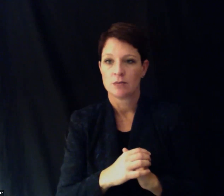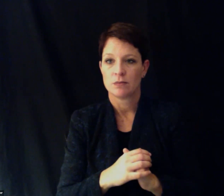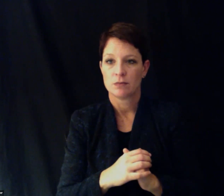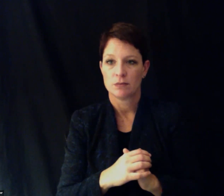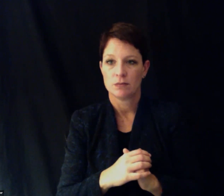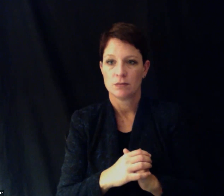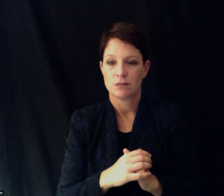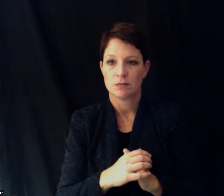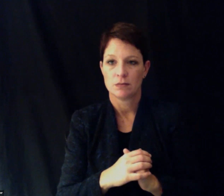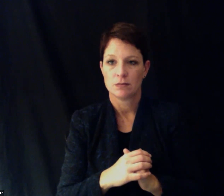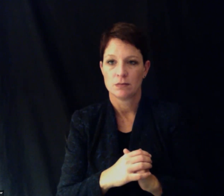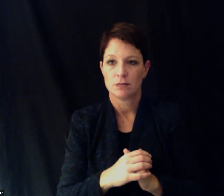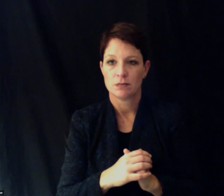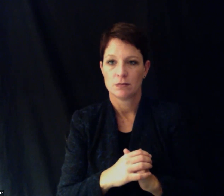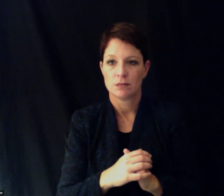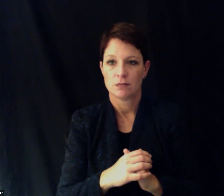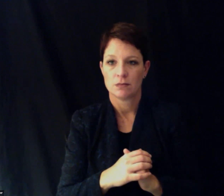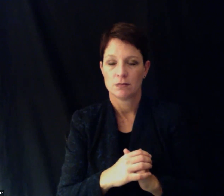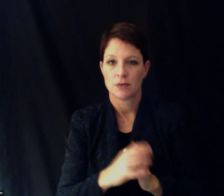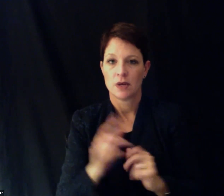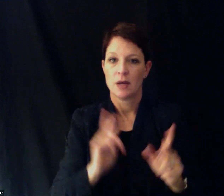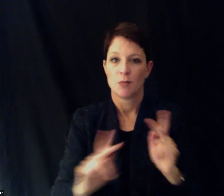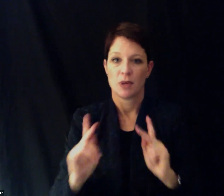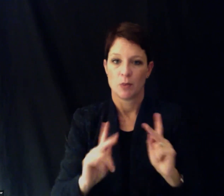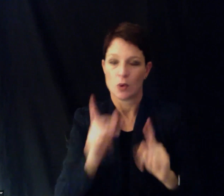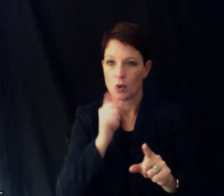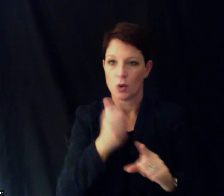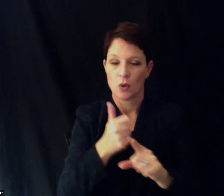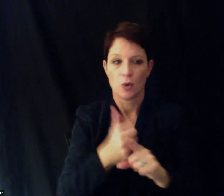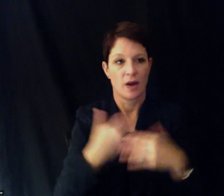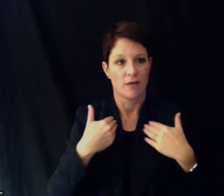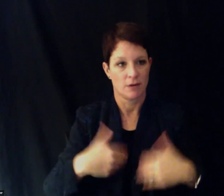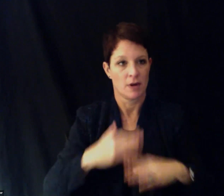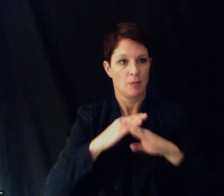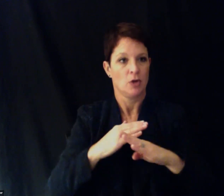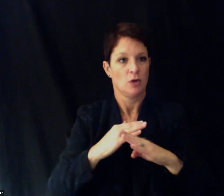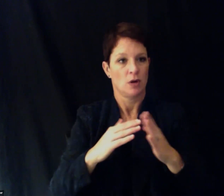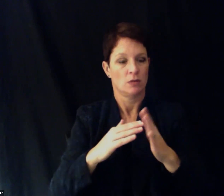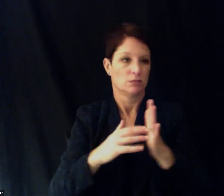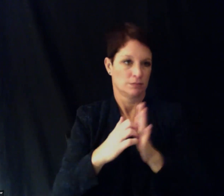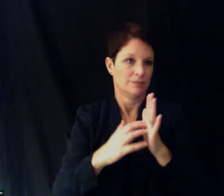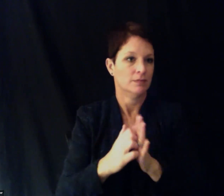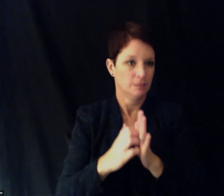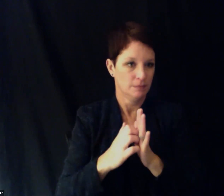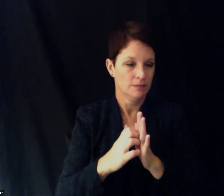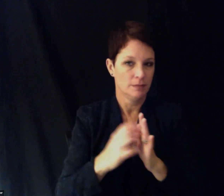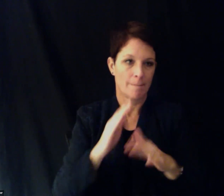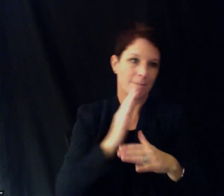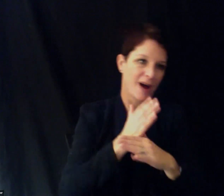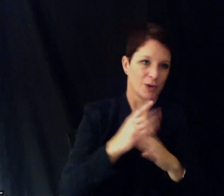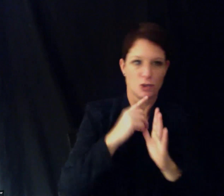Yeah, so those people with immunocompromising conditions, moderately to severely